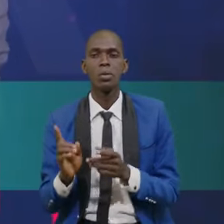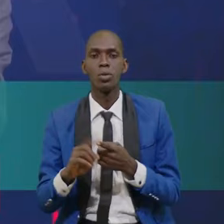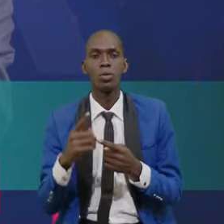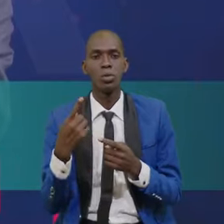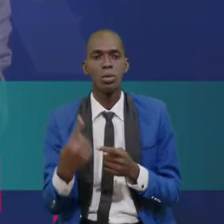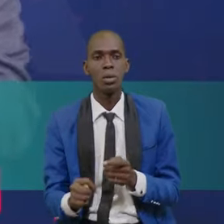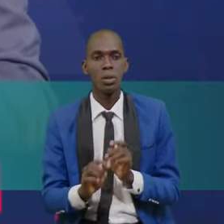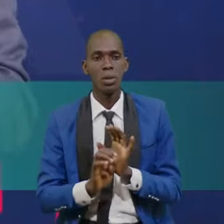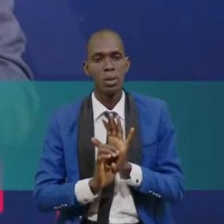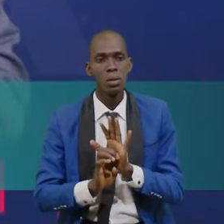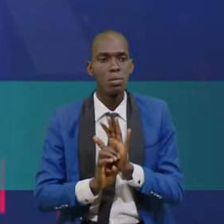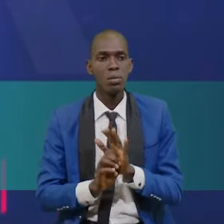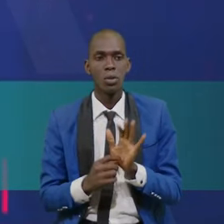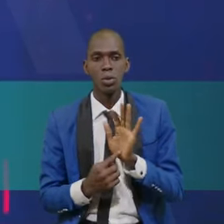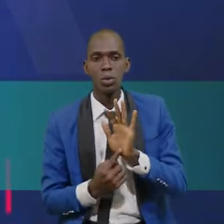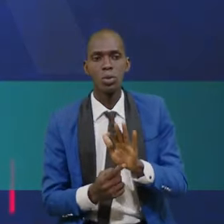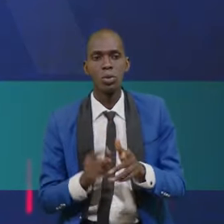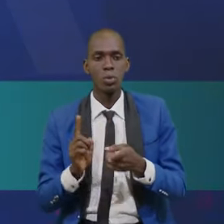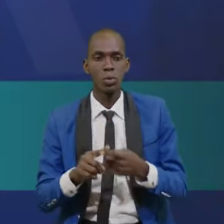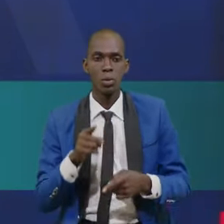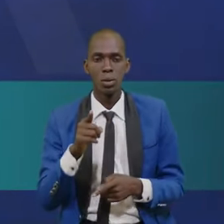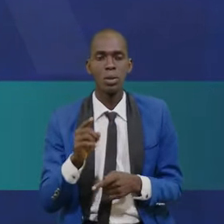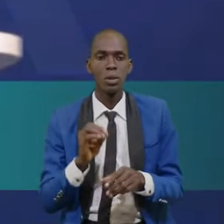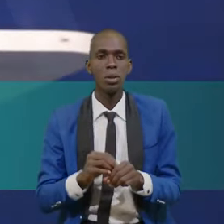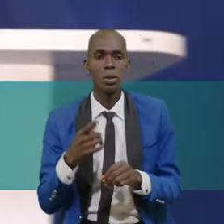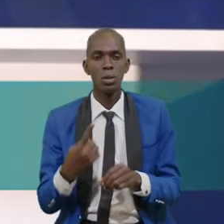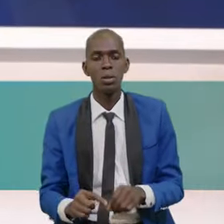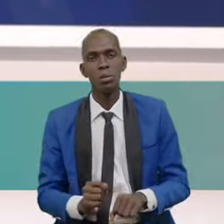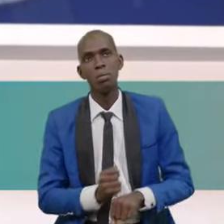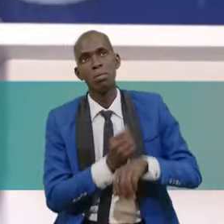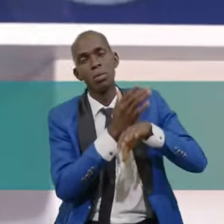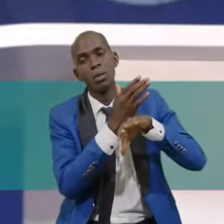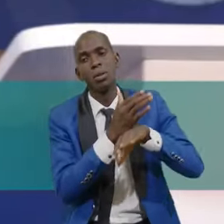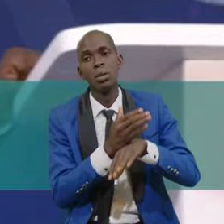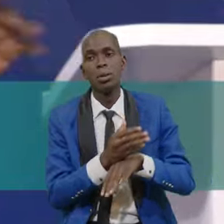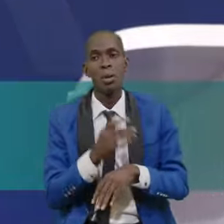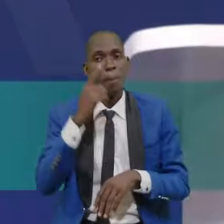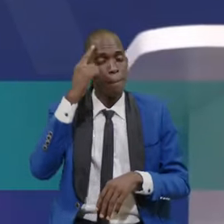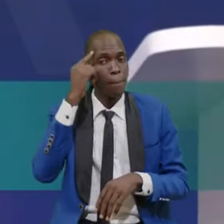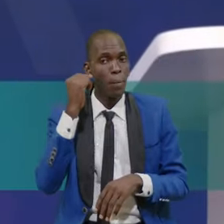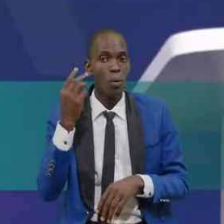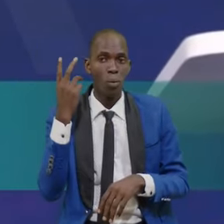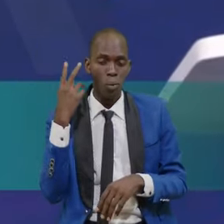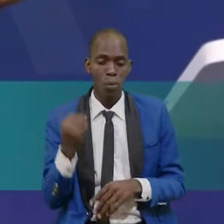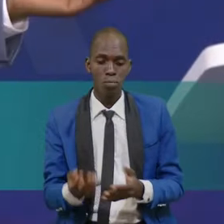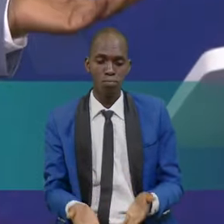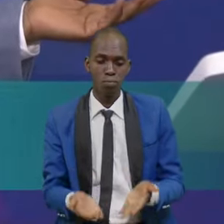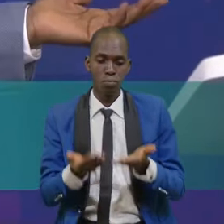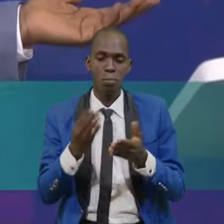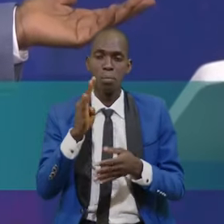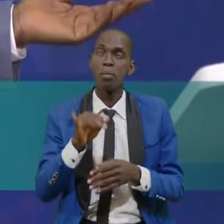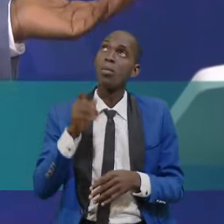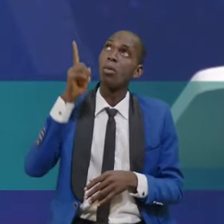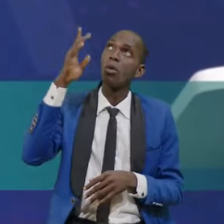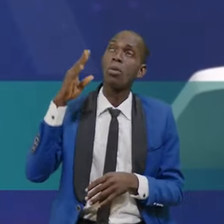pattern showed to thee in the mount. Moses was instructed by God himself. I've shown you